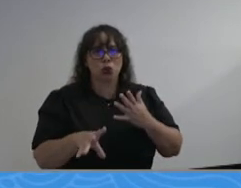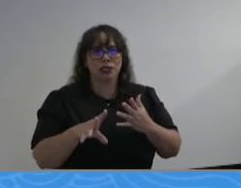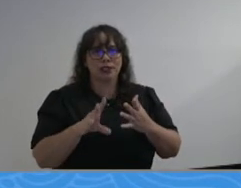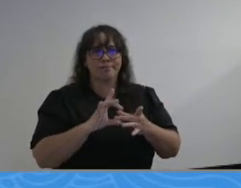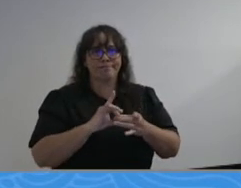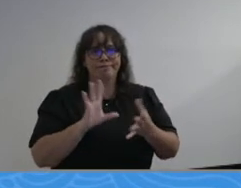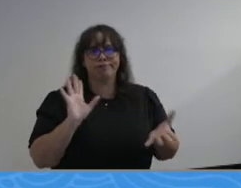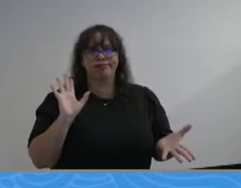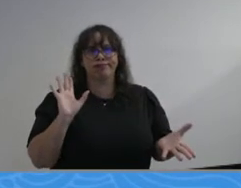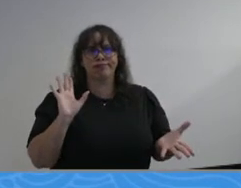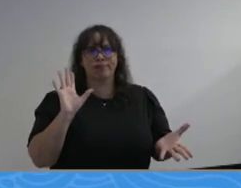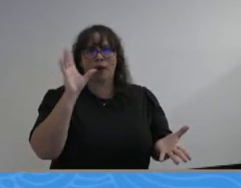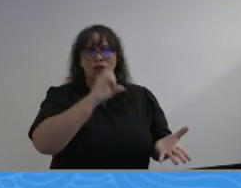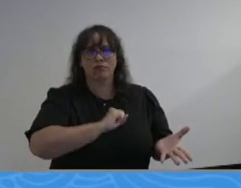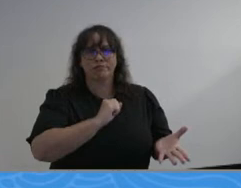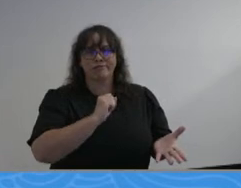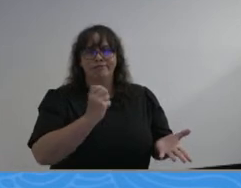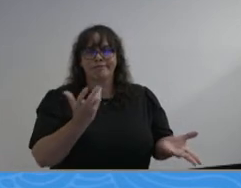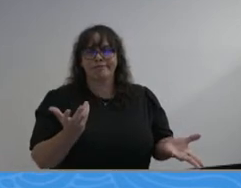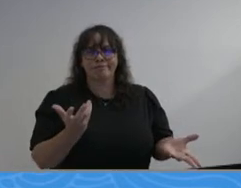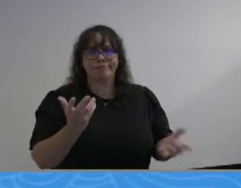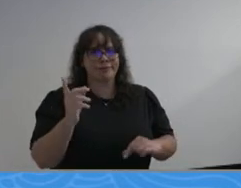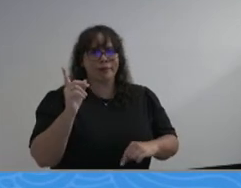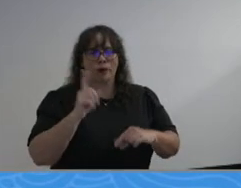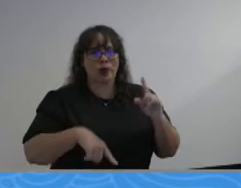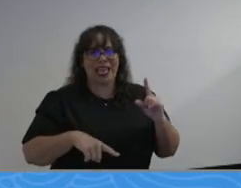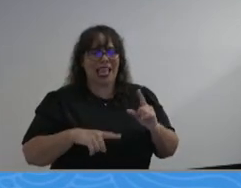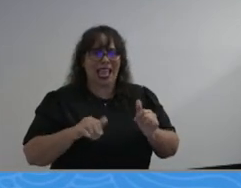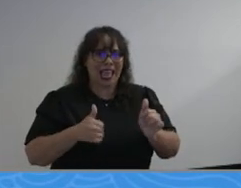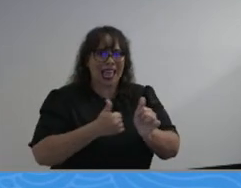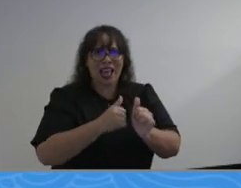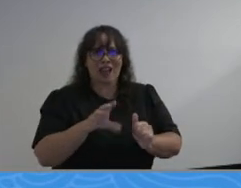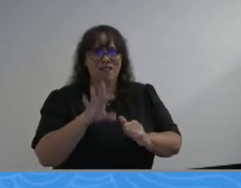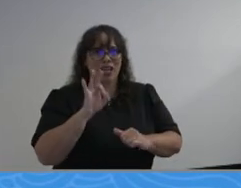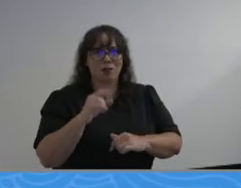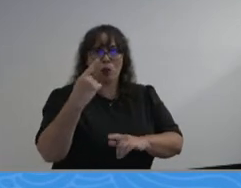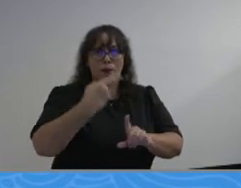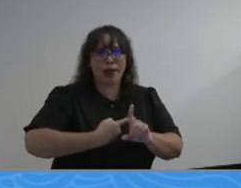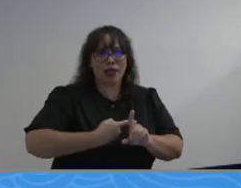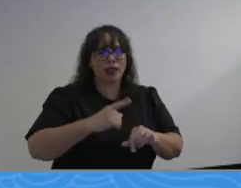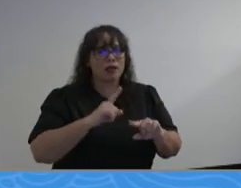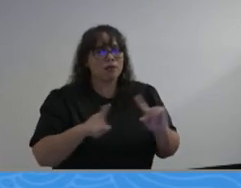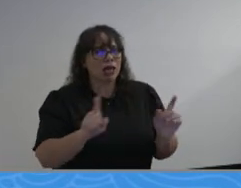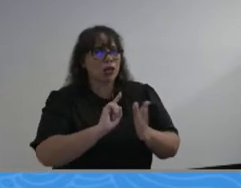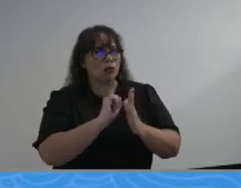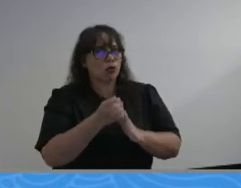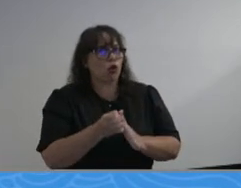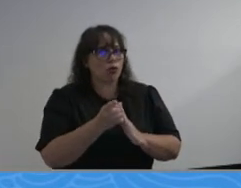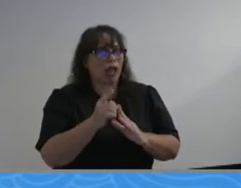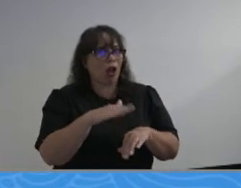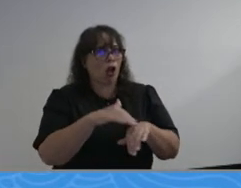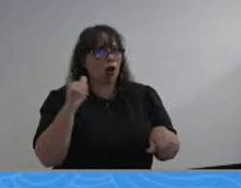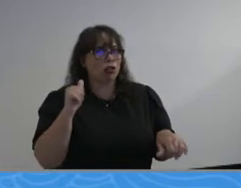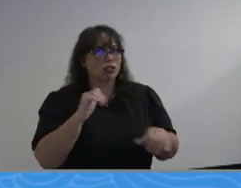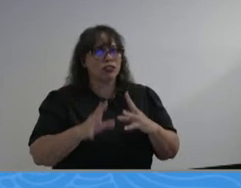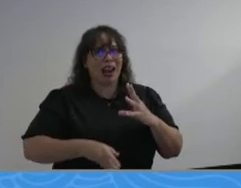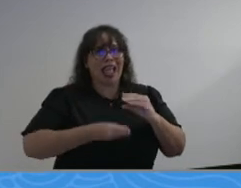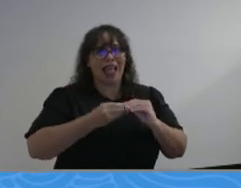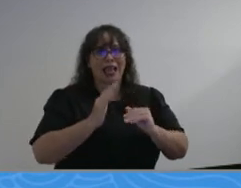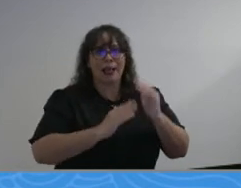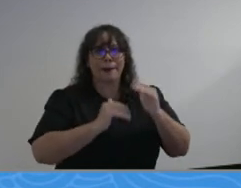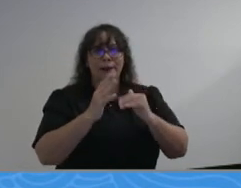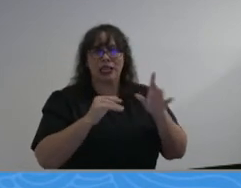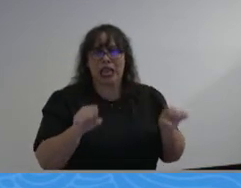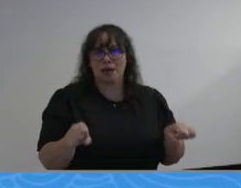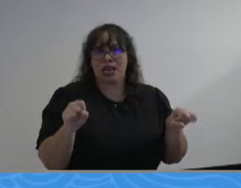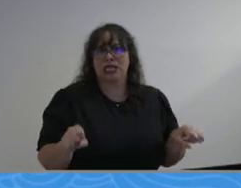It's logistically impossible to get through them in 1 month. But I think the moment calls for adding and building capacity, whether